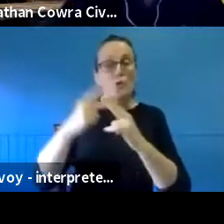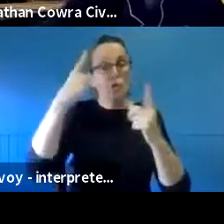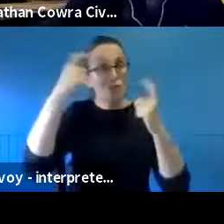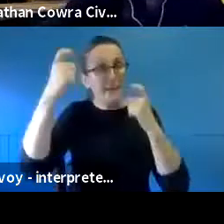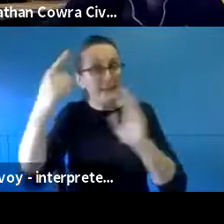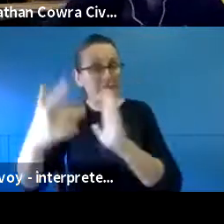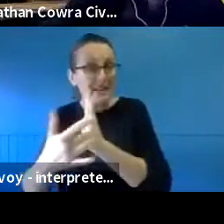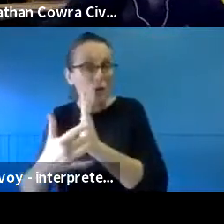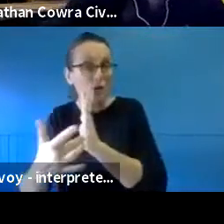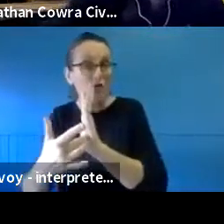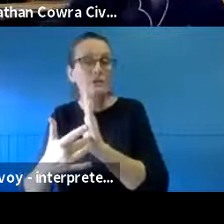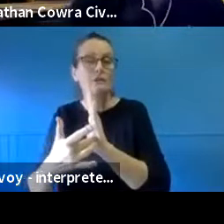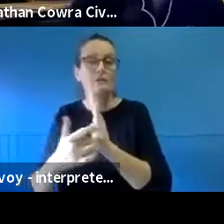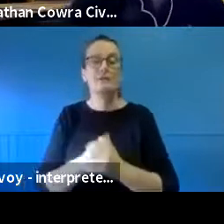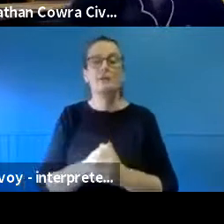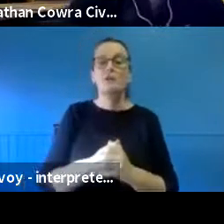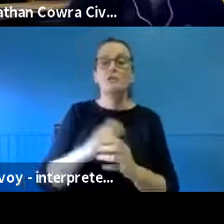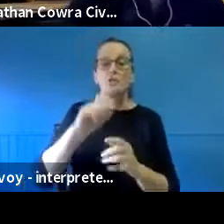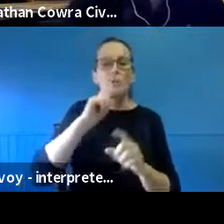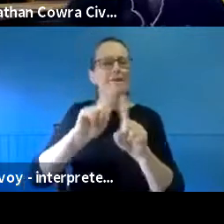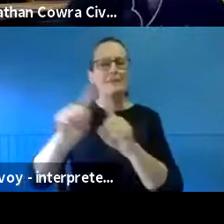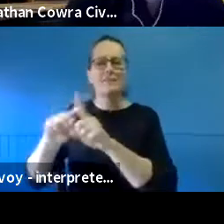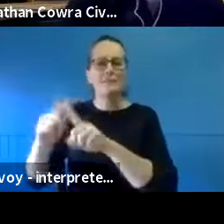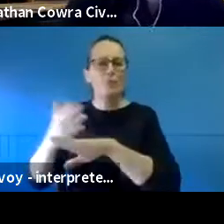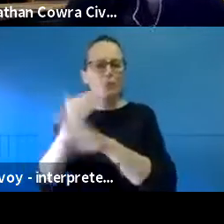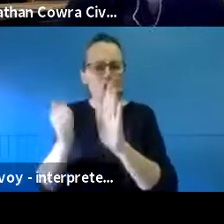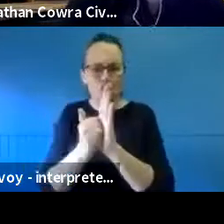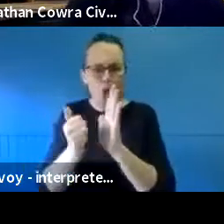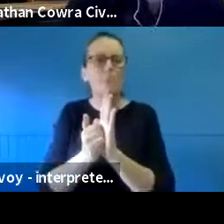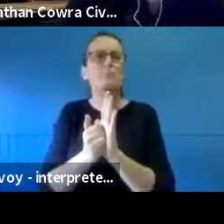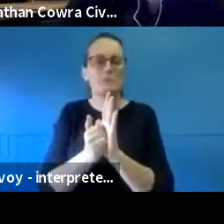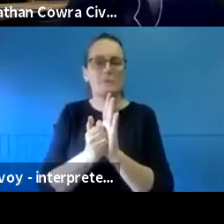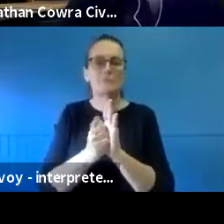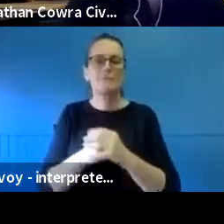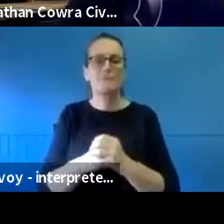like Arduino, but also AR and VR.